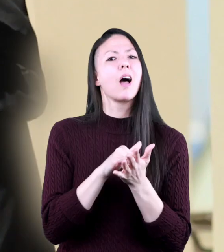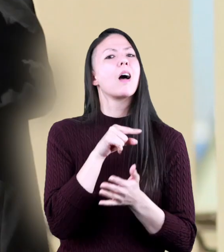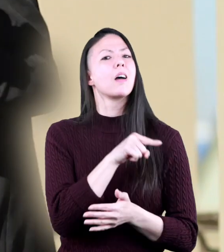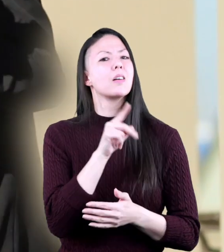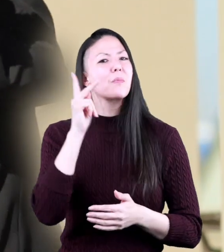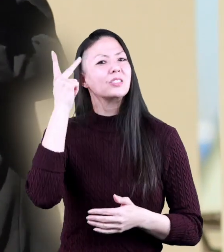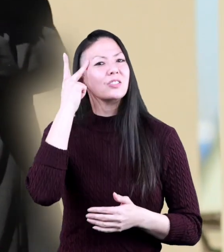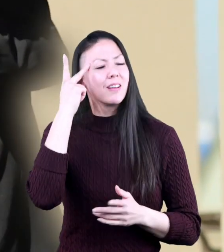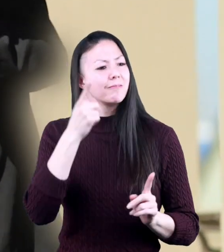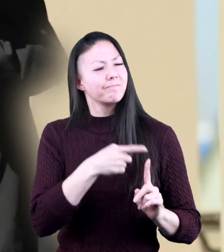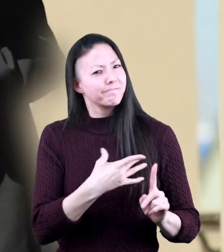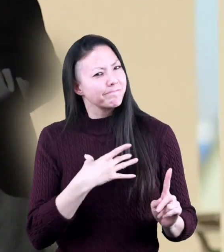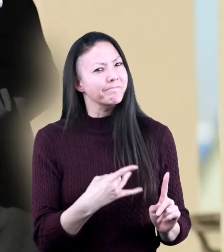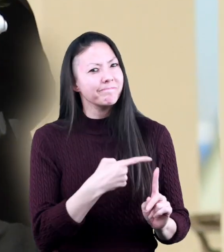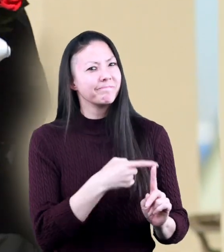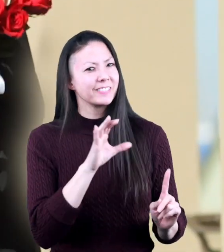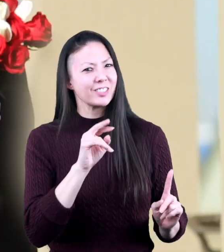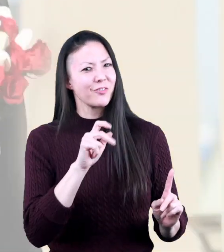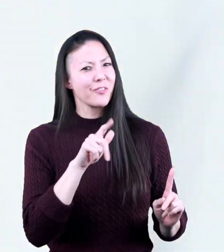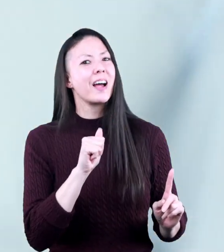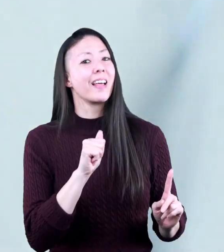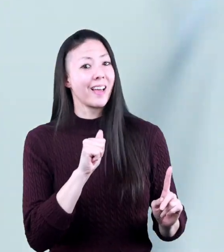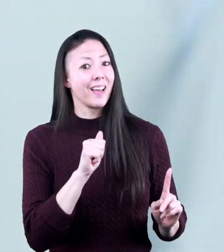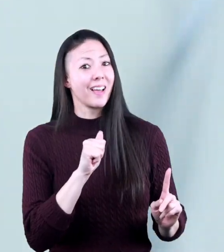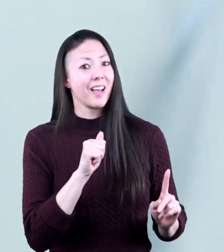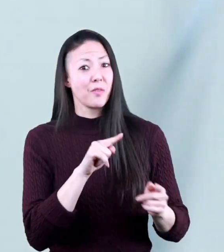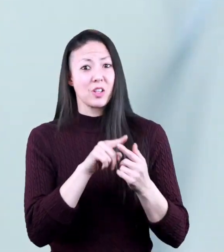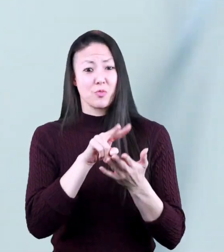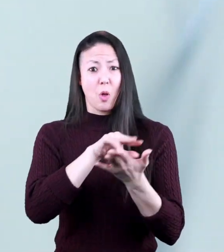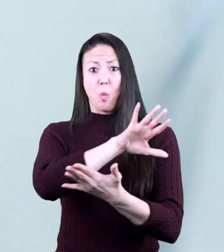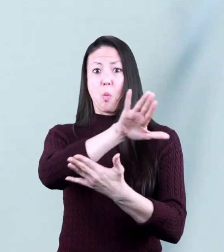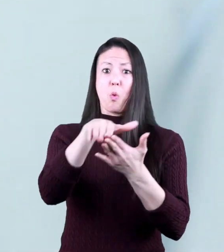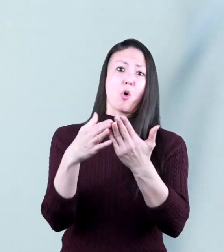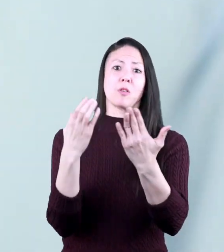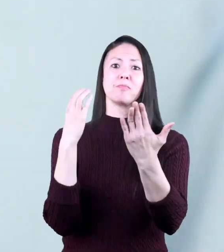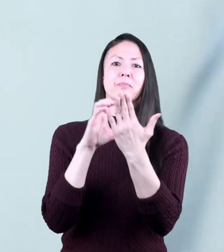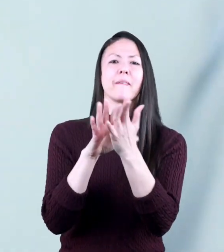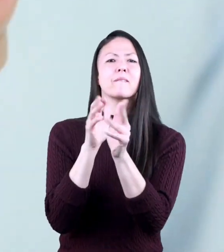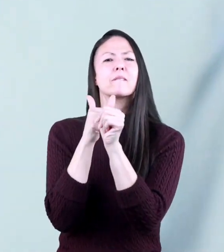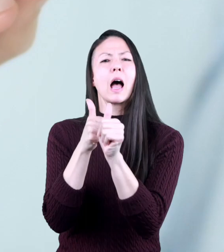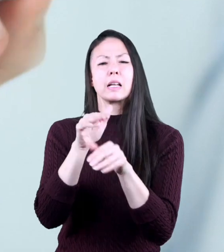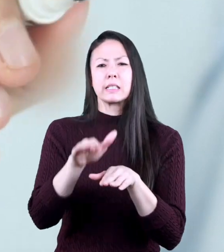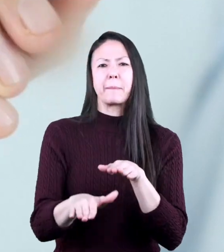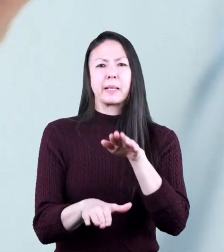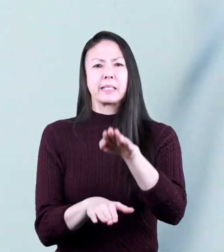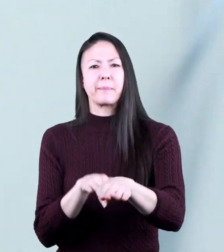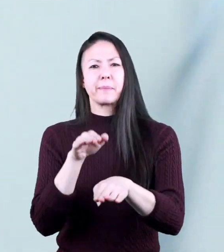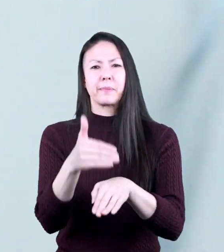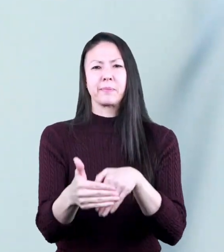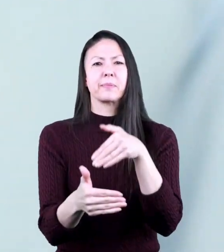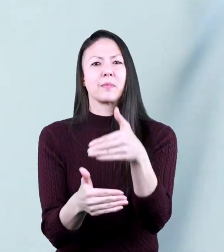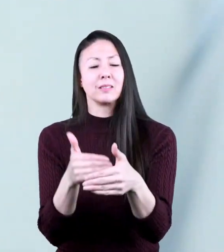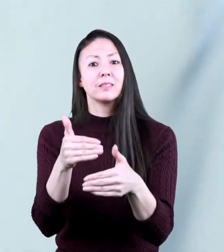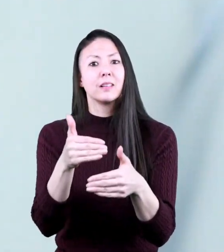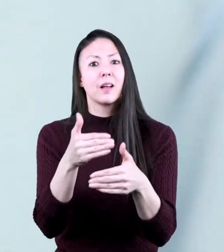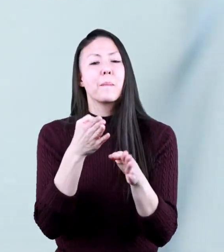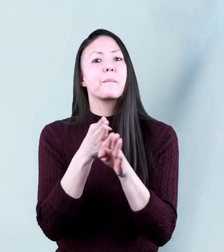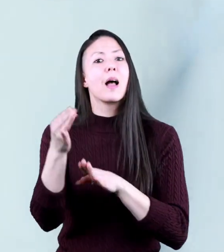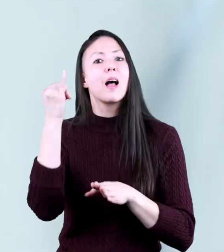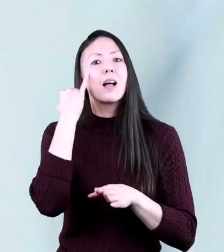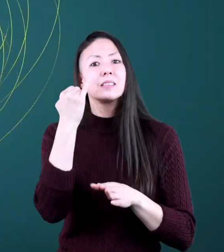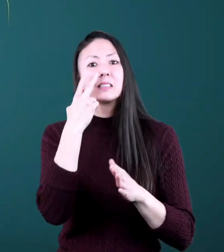us that the prince likes Cinderella. When you read a paragraph or story, follow these steps to help you find the main